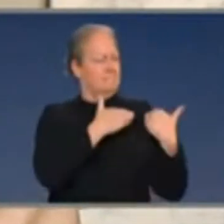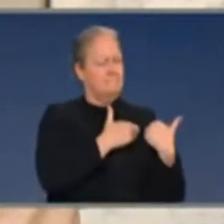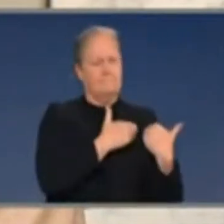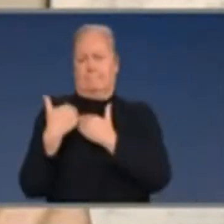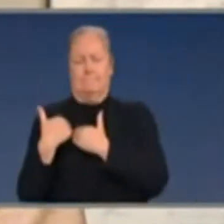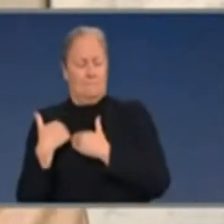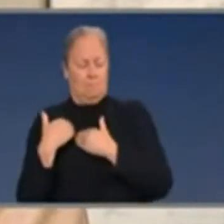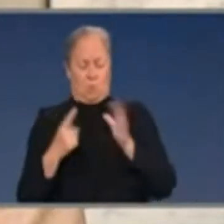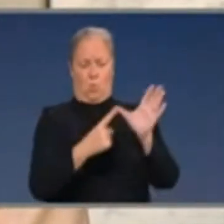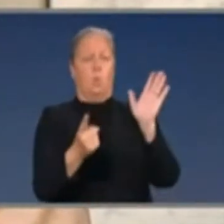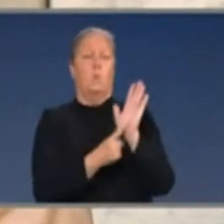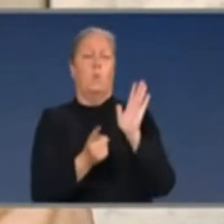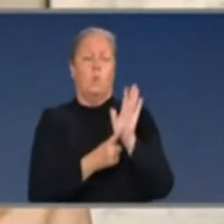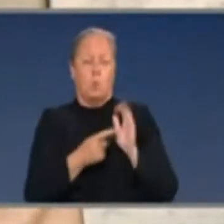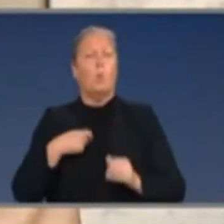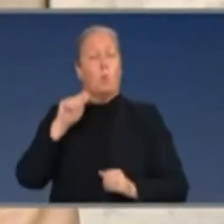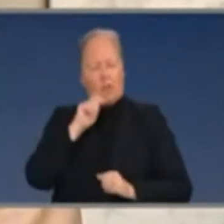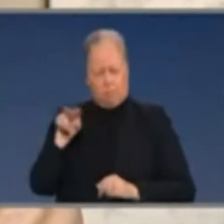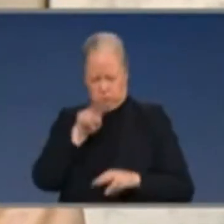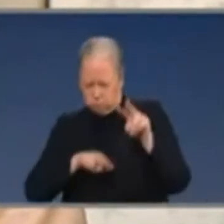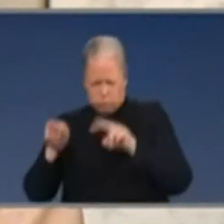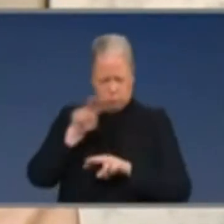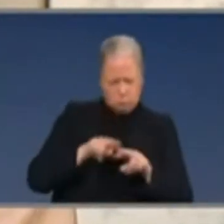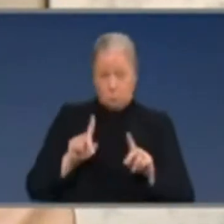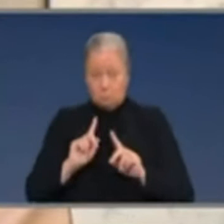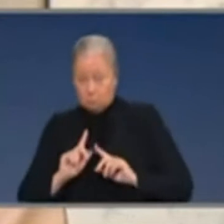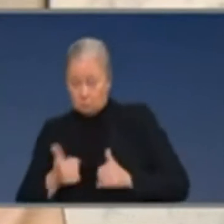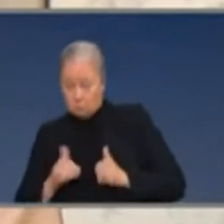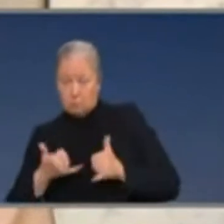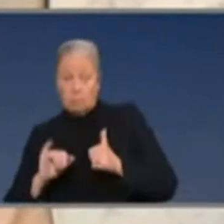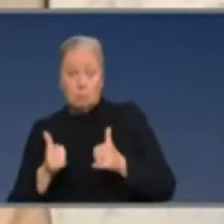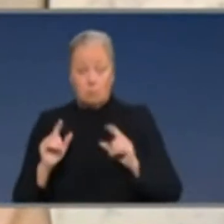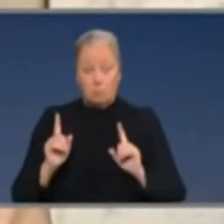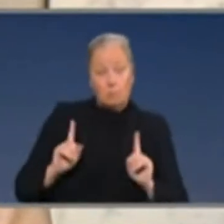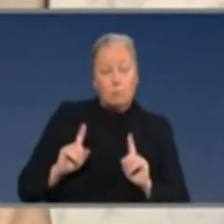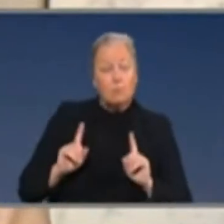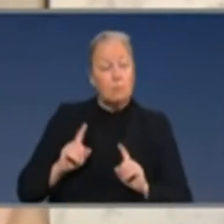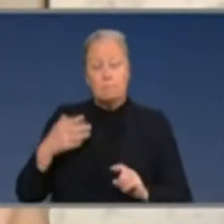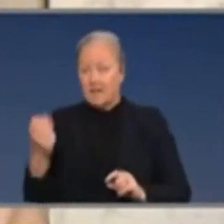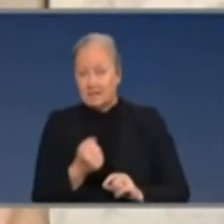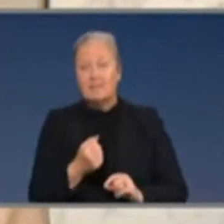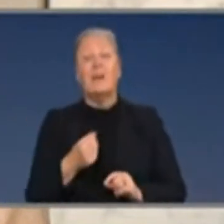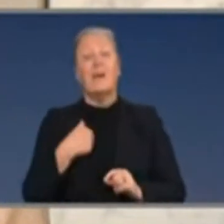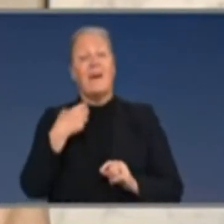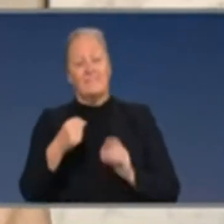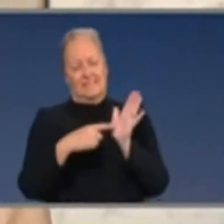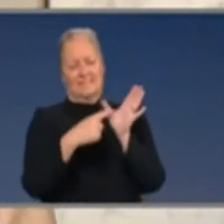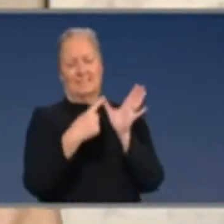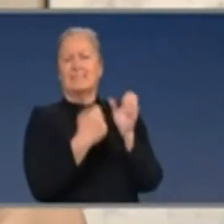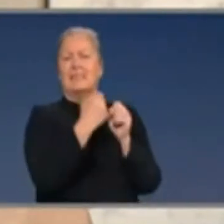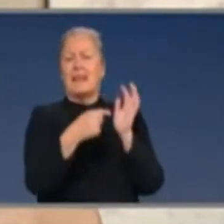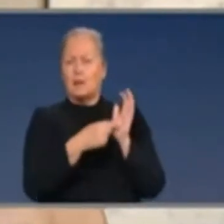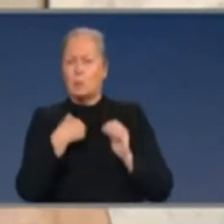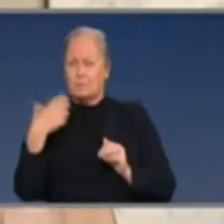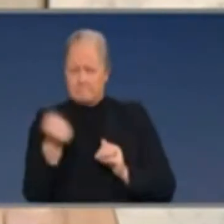reviewing continuously. And we have national targets. Even the priority reforms have targets that have